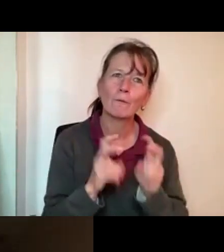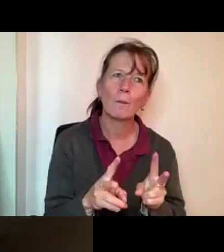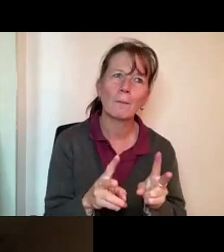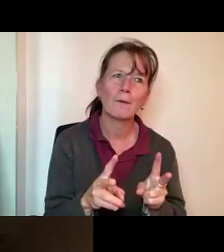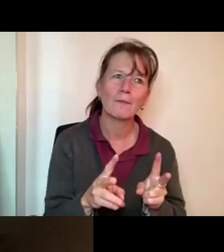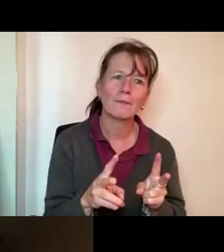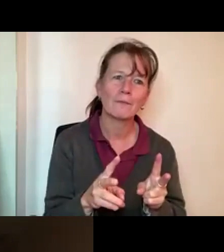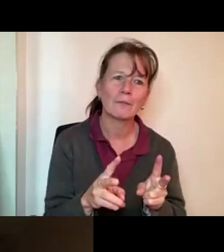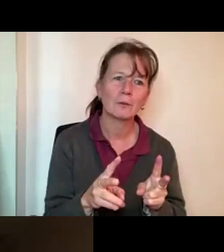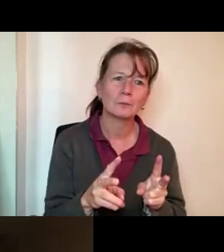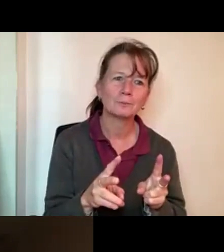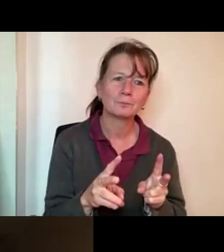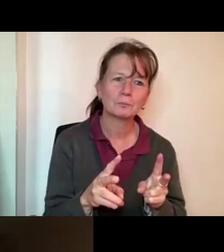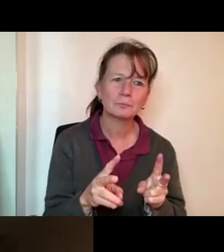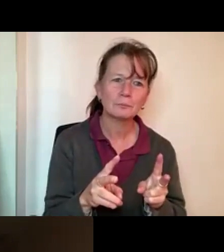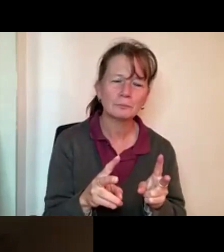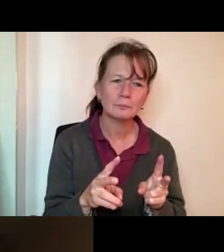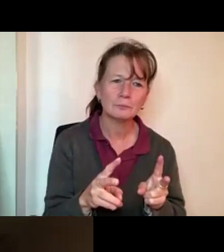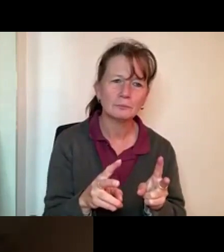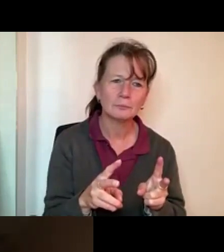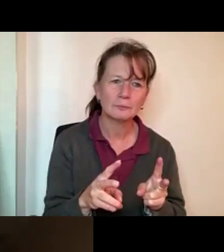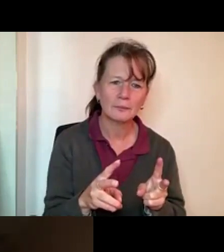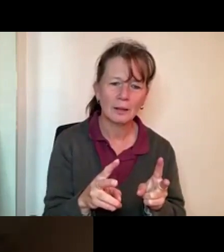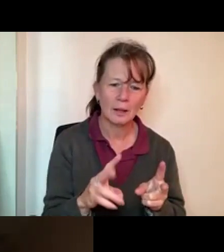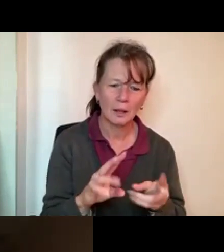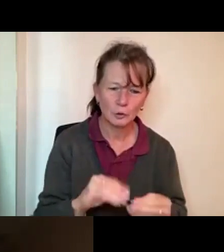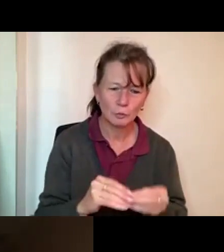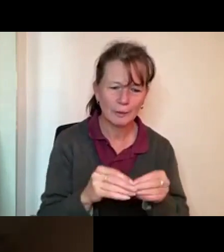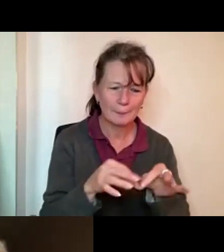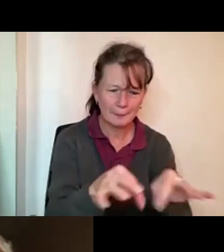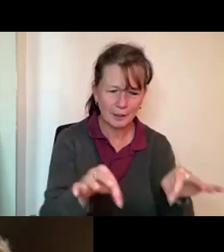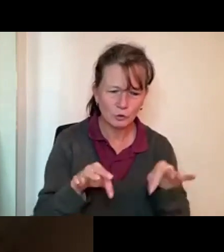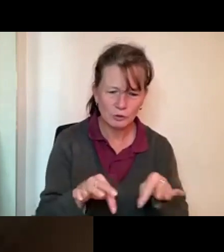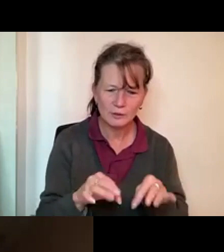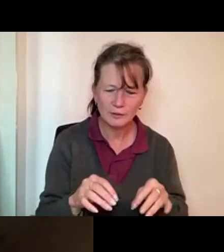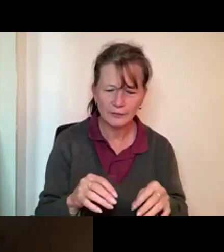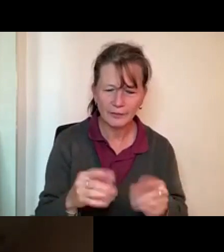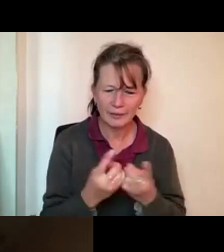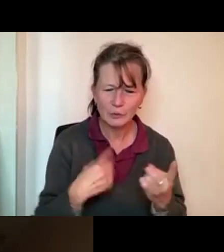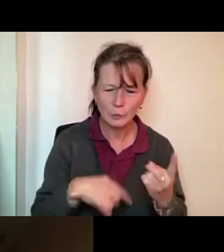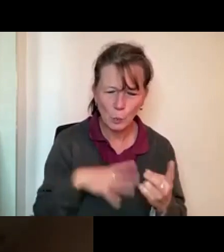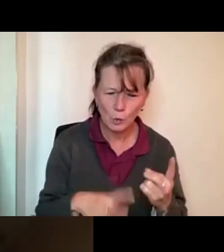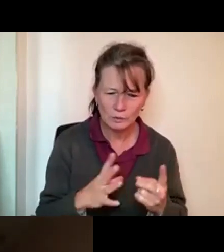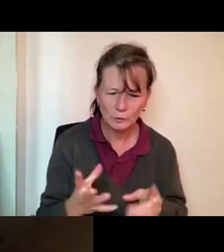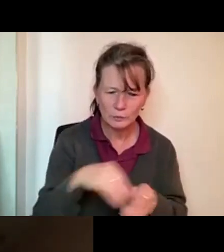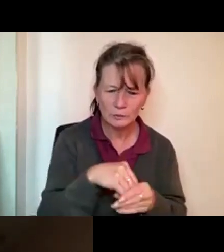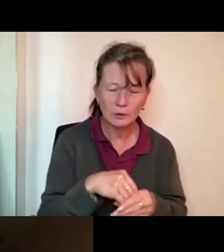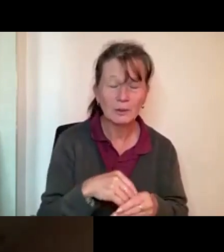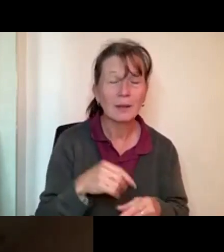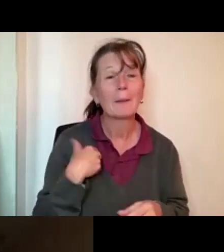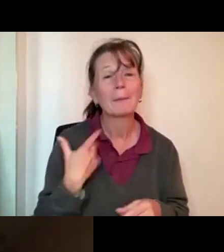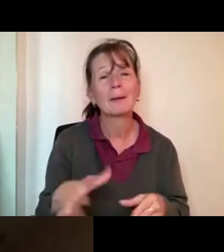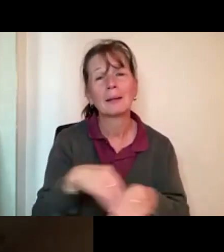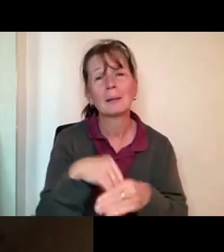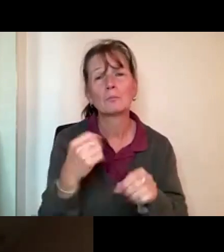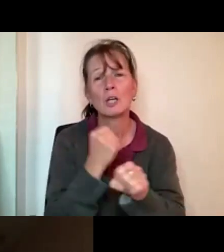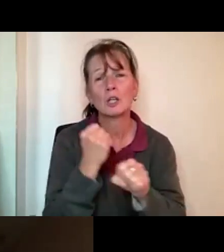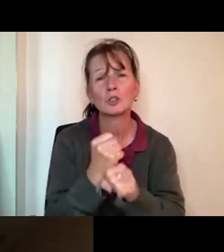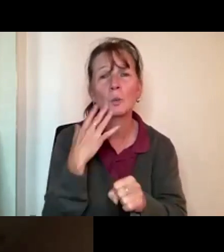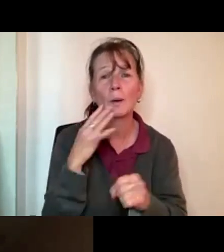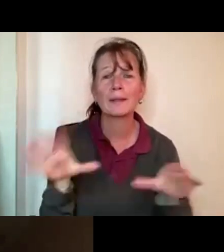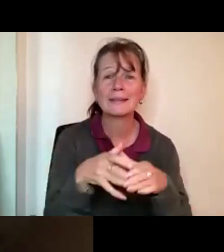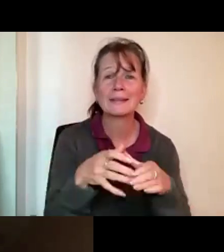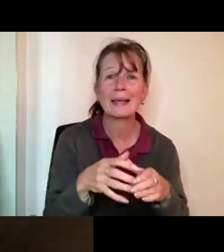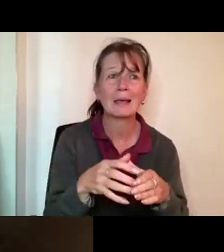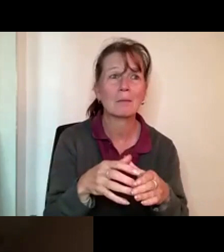drawing harder boundaries for what we're after. And I've been on productions where the team has been handpicked, and then there's been